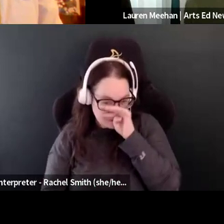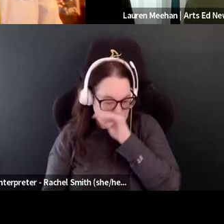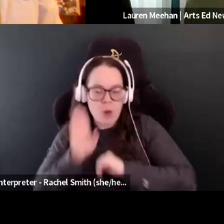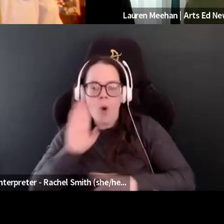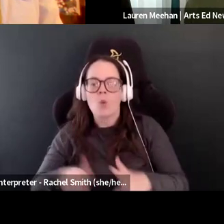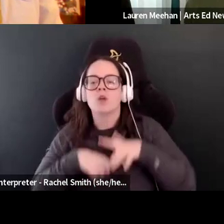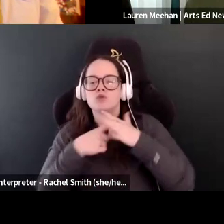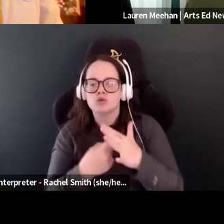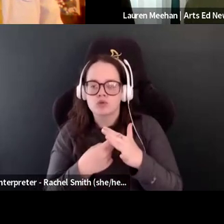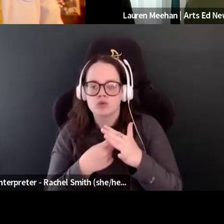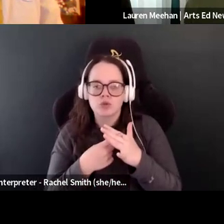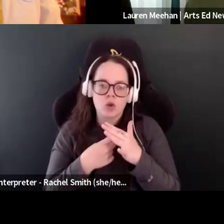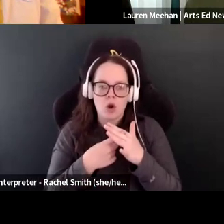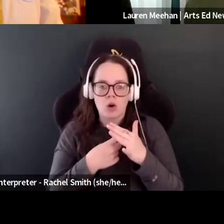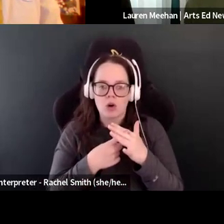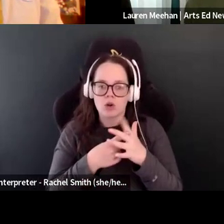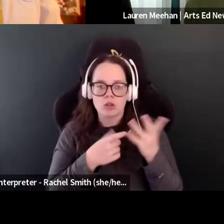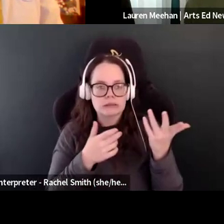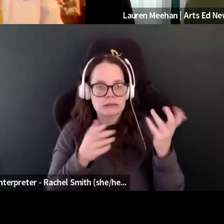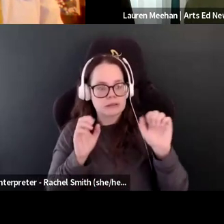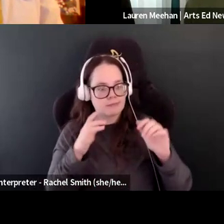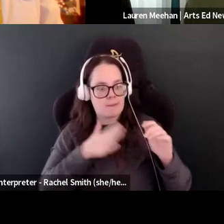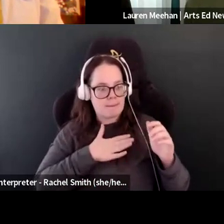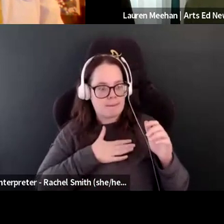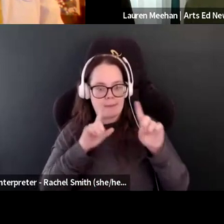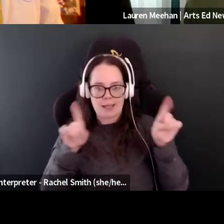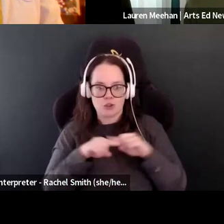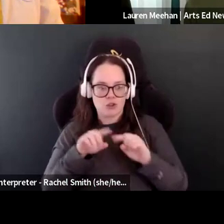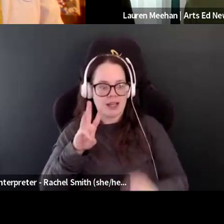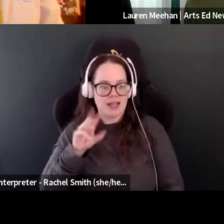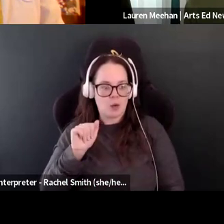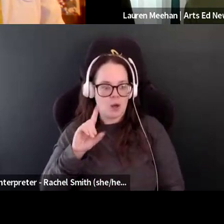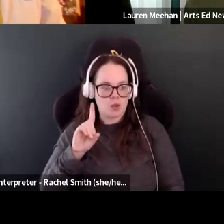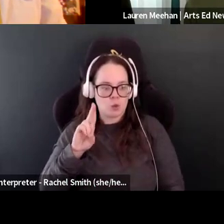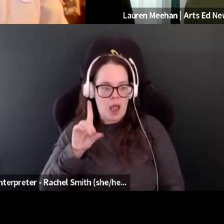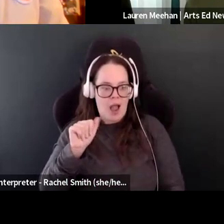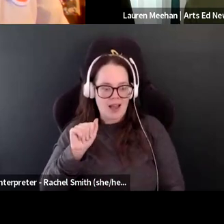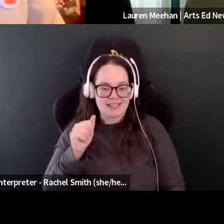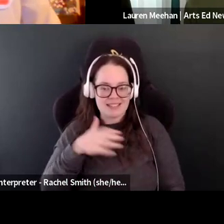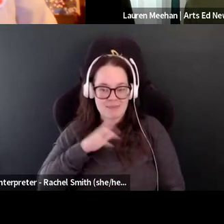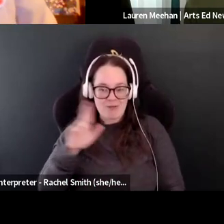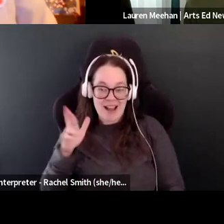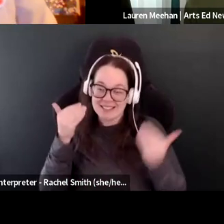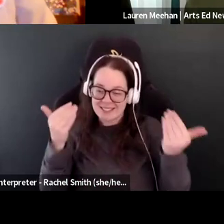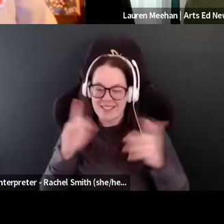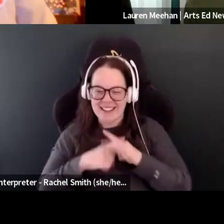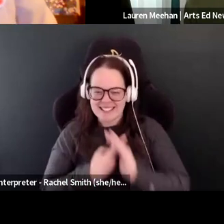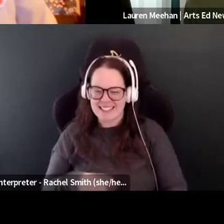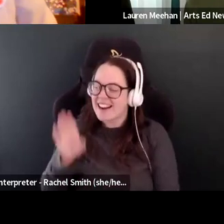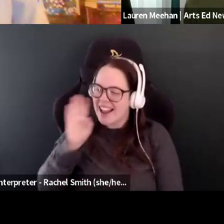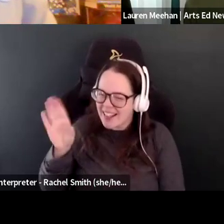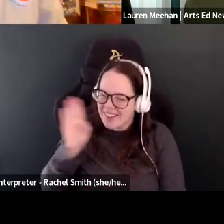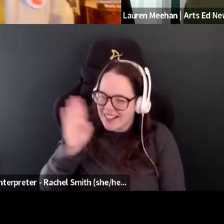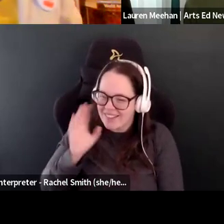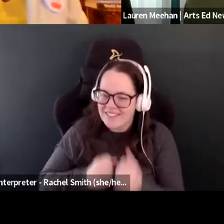start just on my screen here. I see Waduda is to my right, so I'll start with you. Hello,